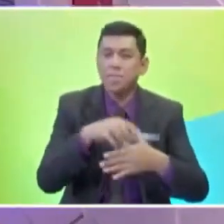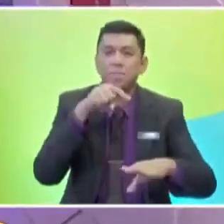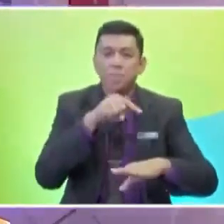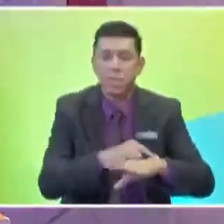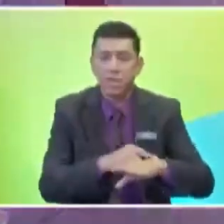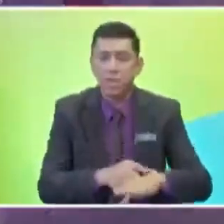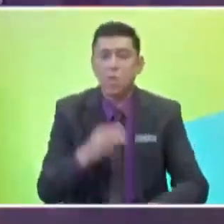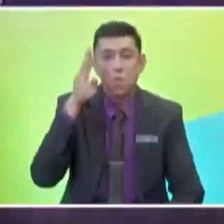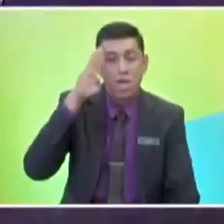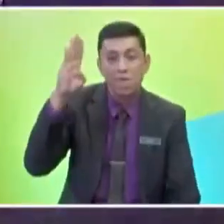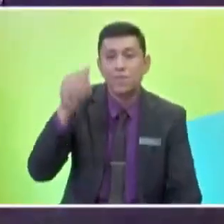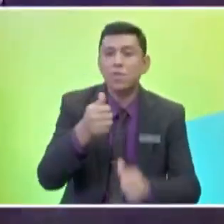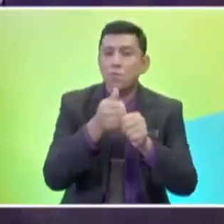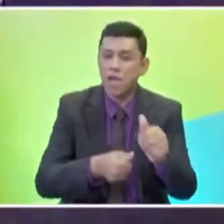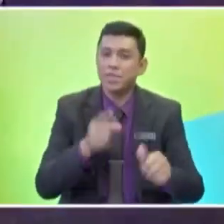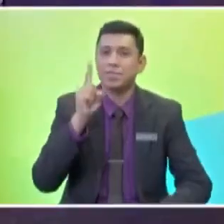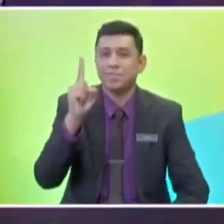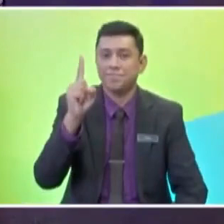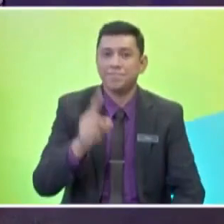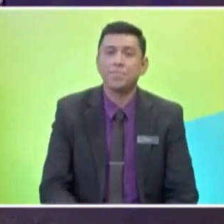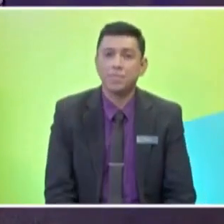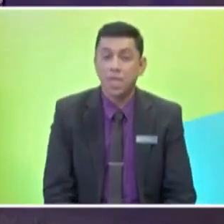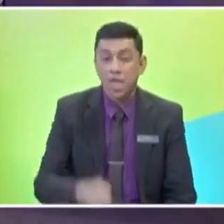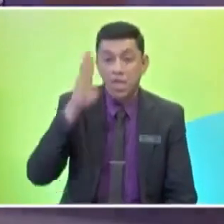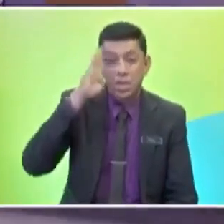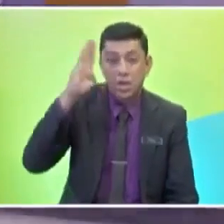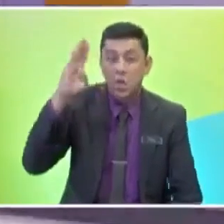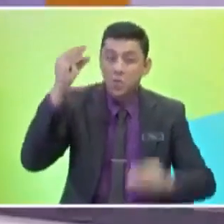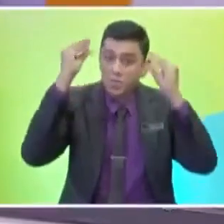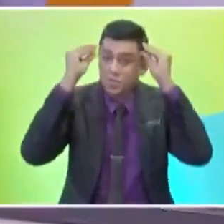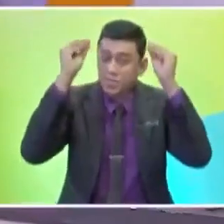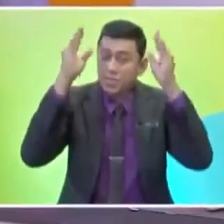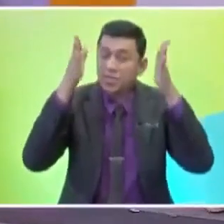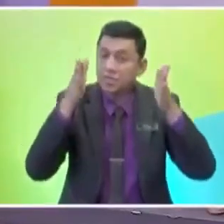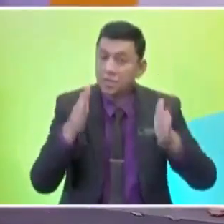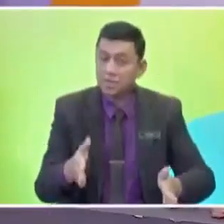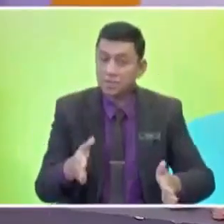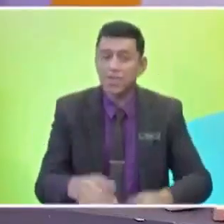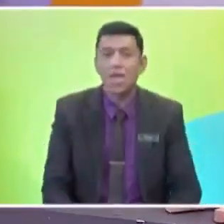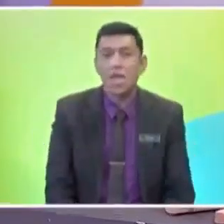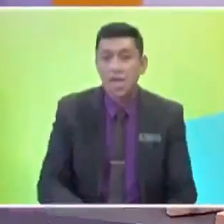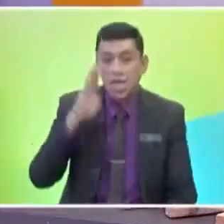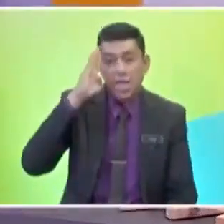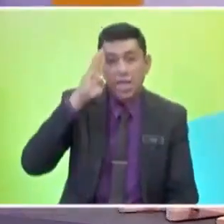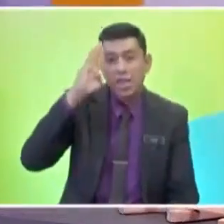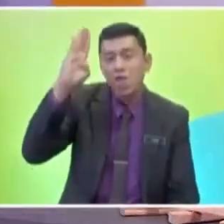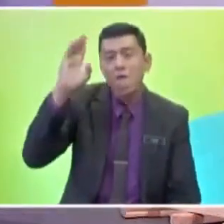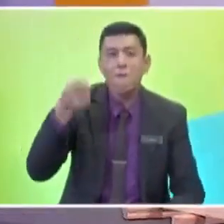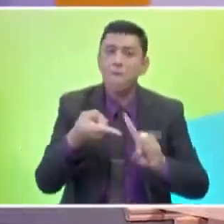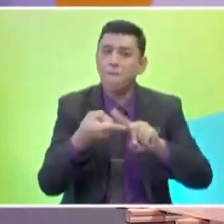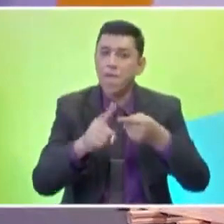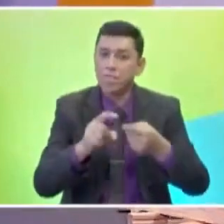time. Hello everyone. Hello teacher,